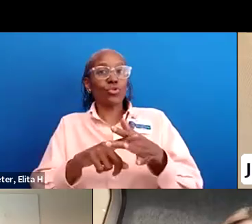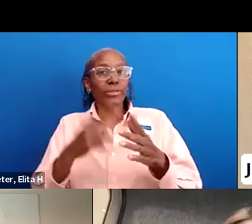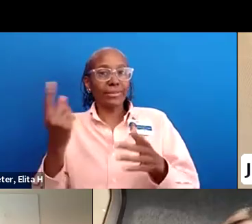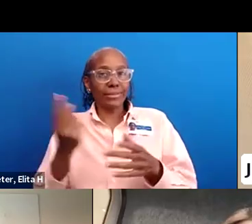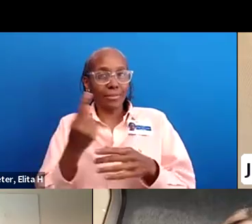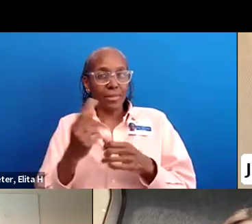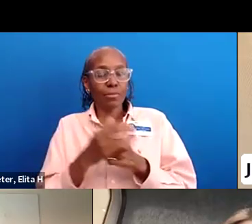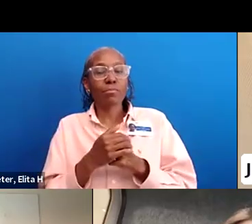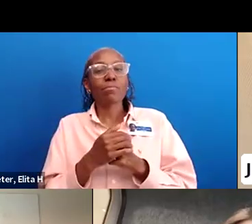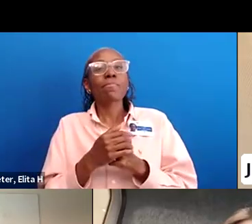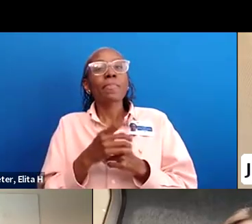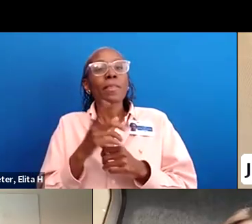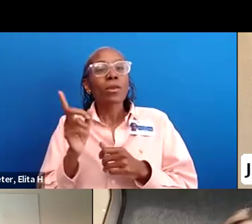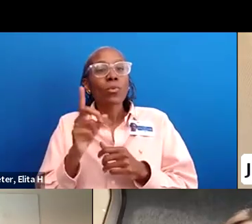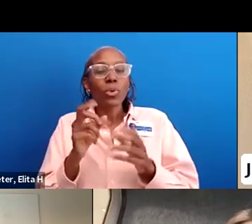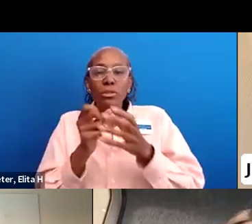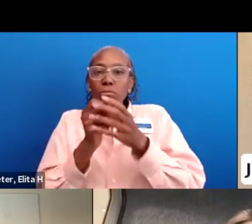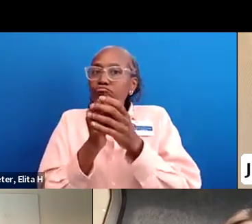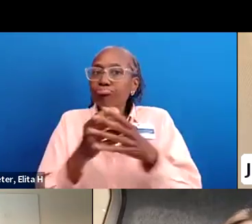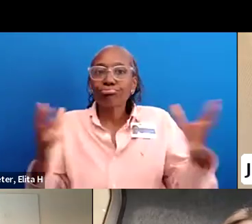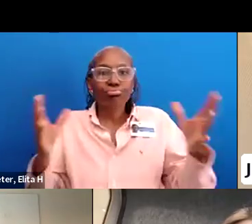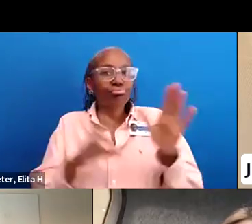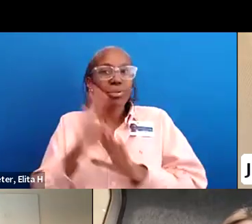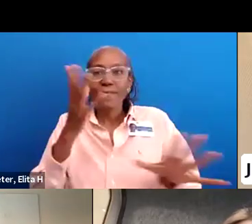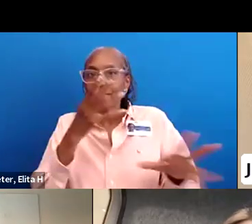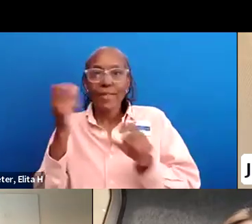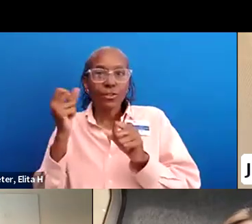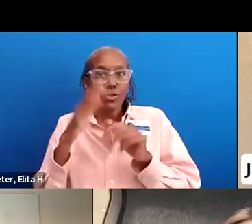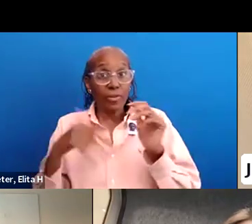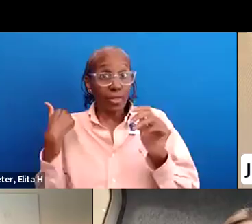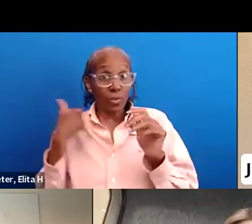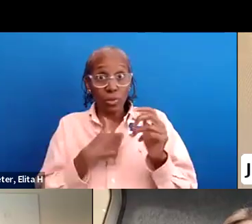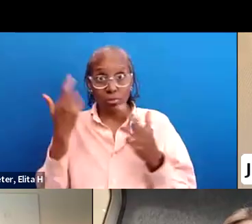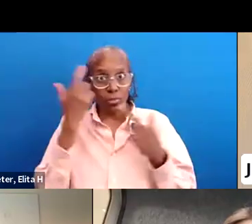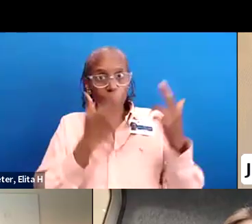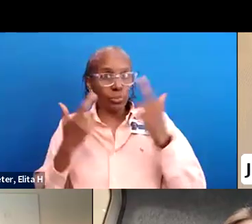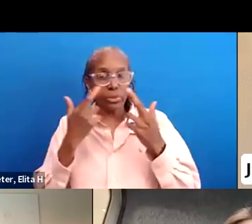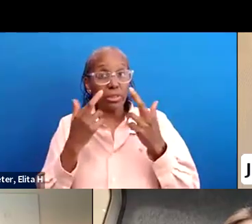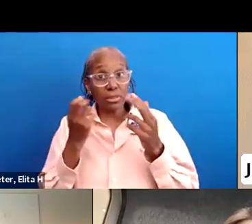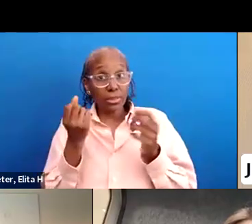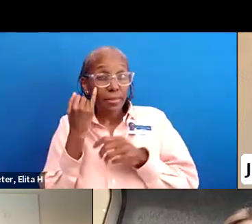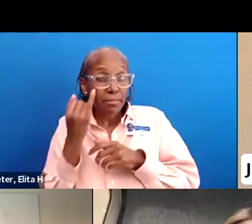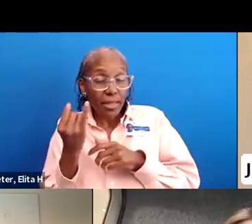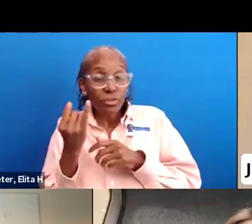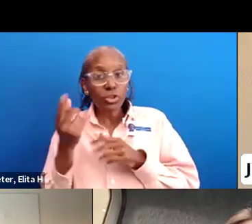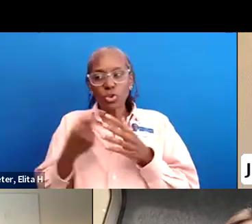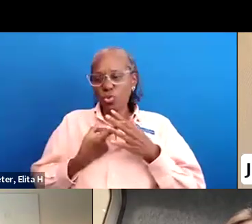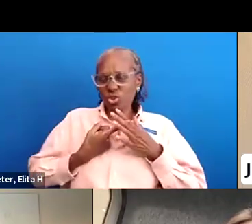something that is blossoming faster than we can realize? But can you imagine being at